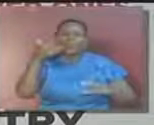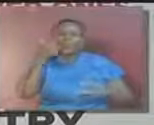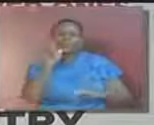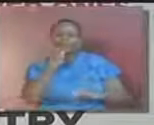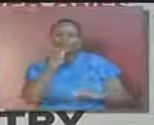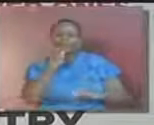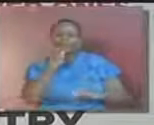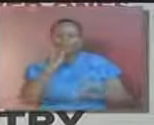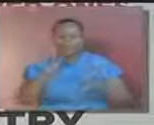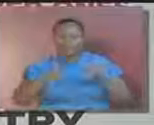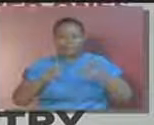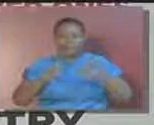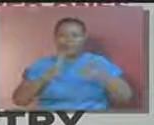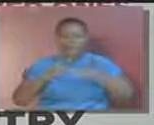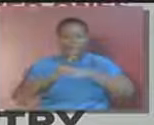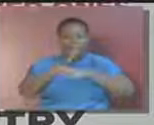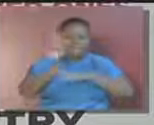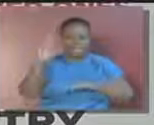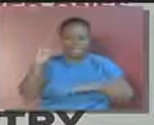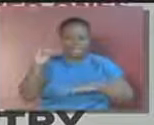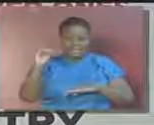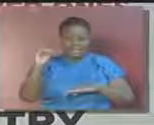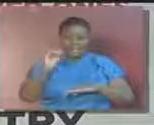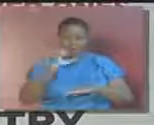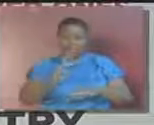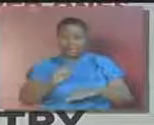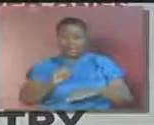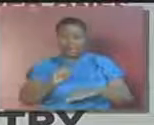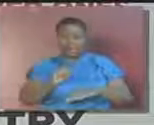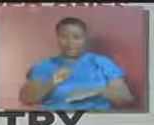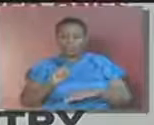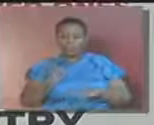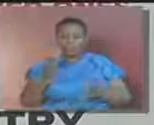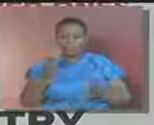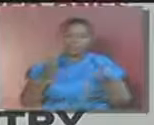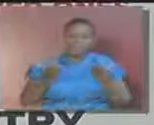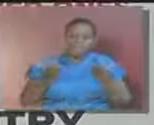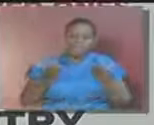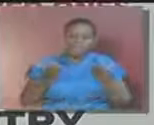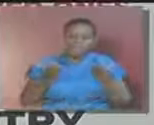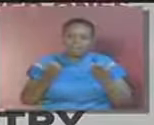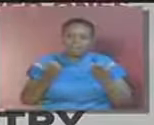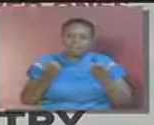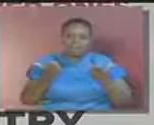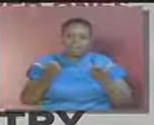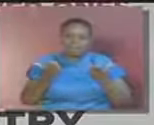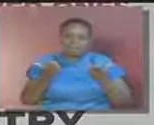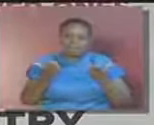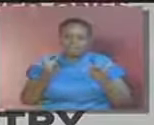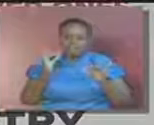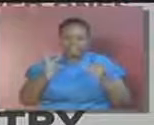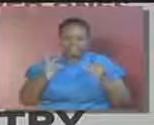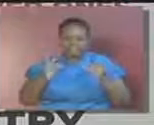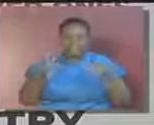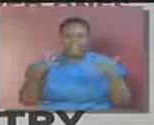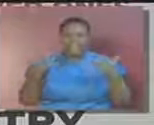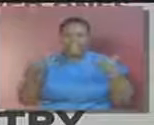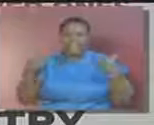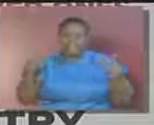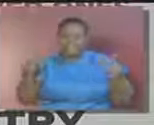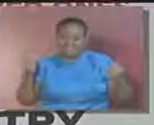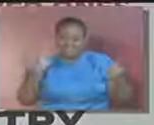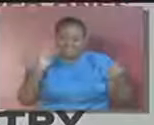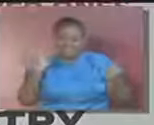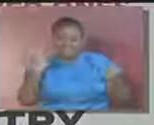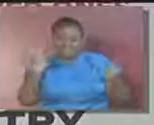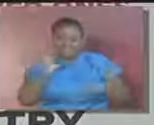60 with or without NCDs. So if you're a healthy 62-year-old, a